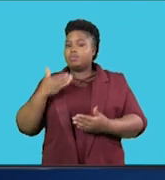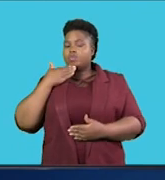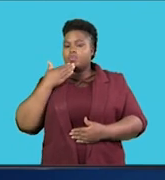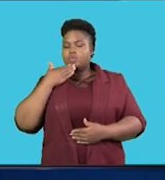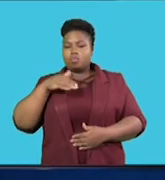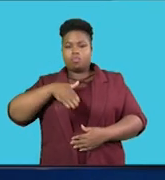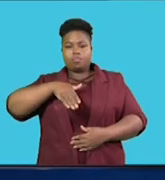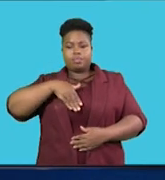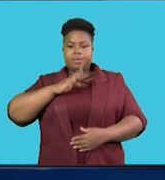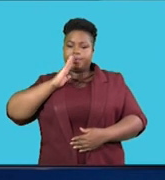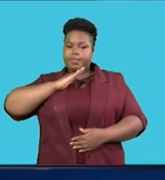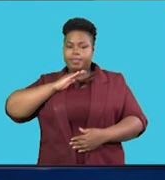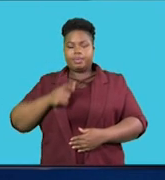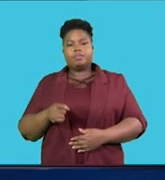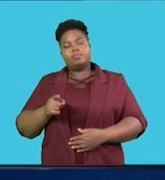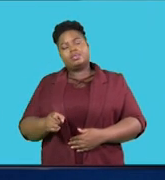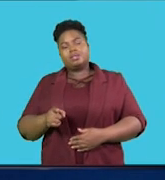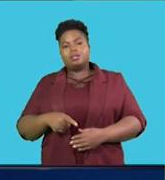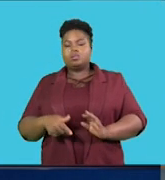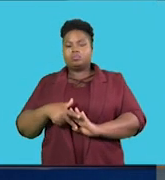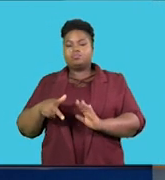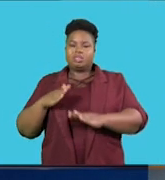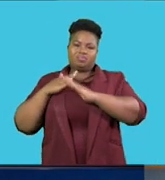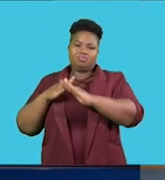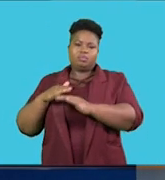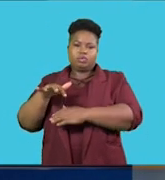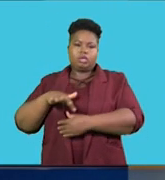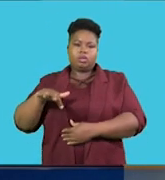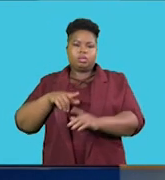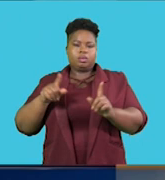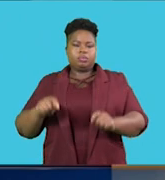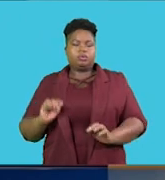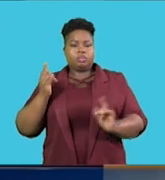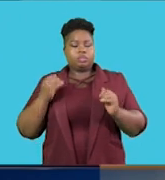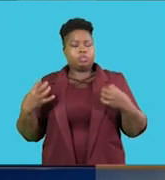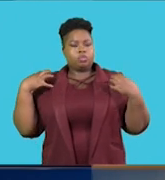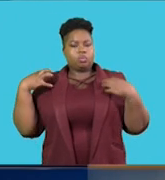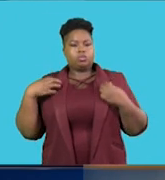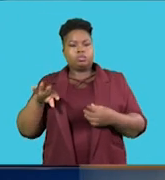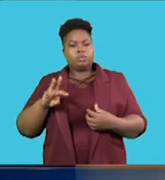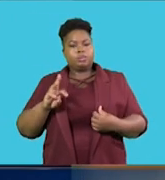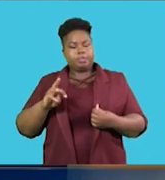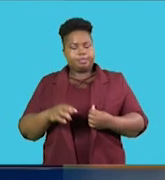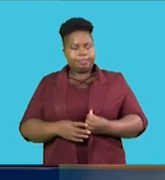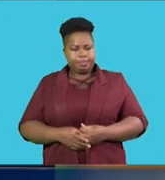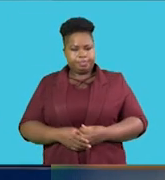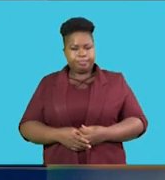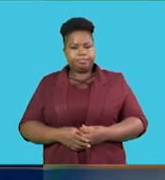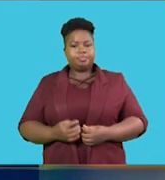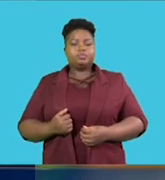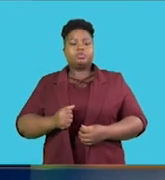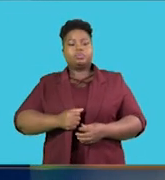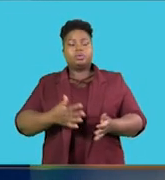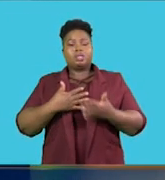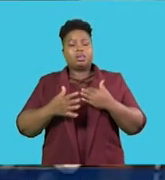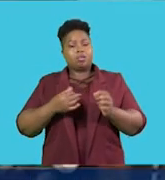or authorized to be in attendance should avoid the area around the Cape Town City Hall on Thursday. Any